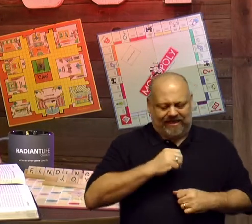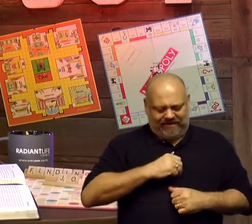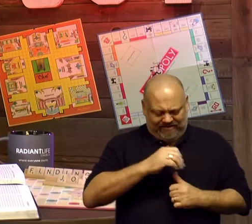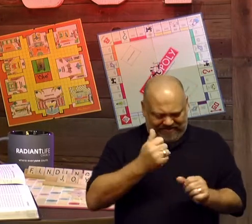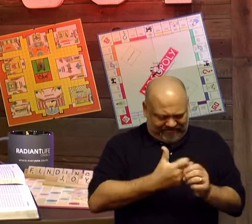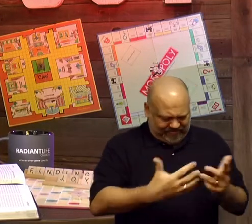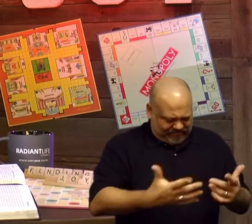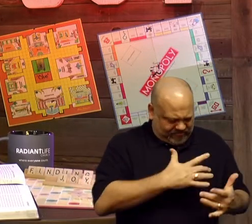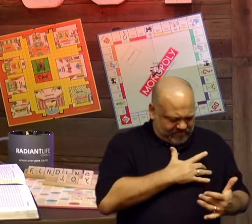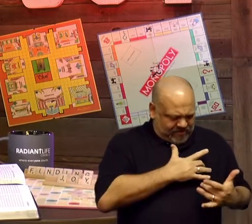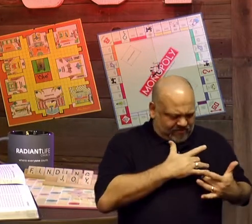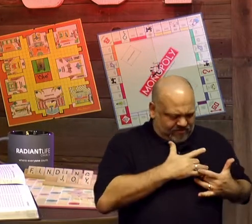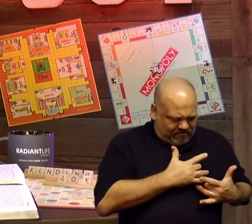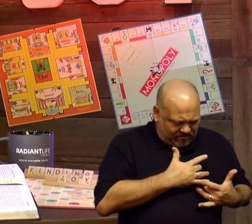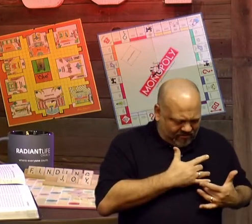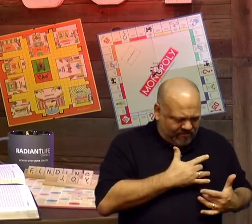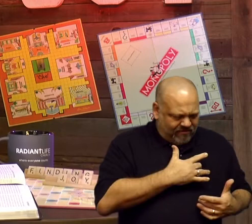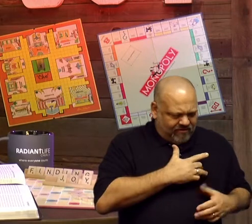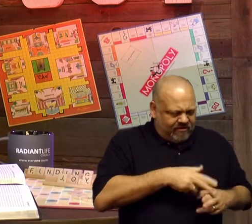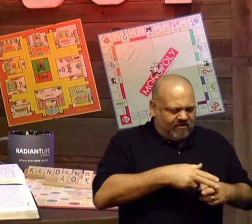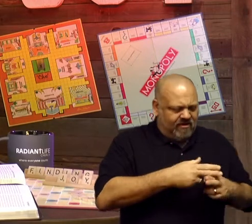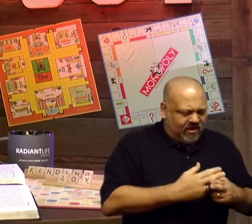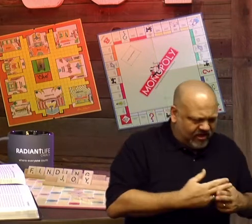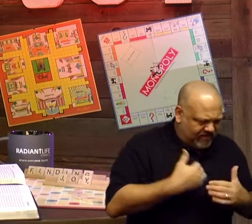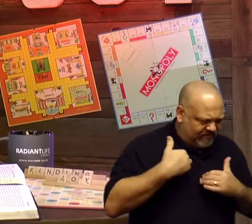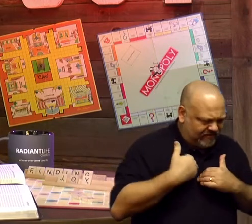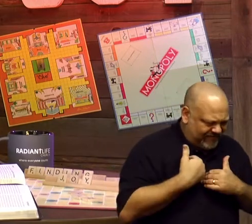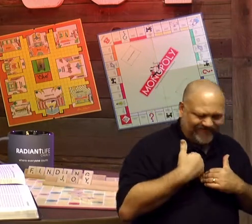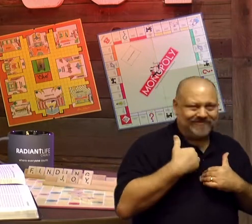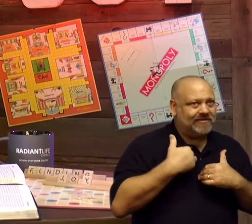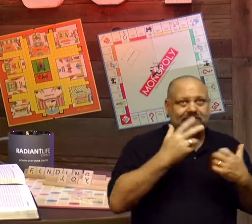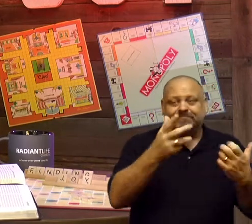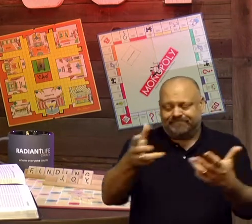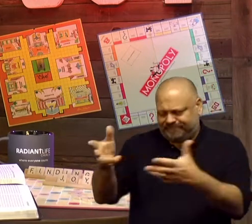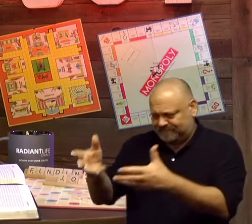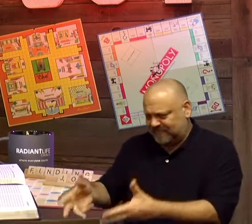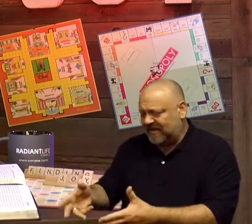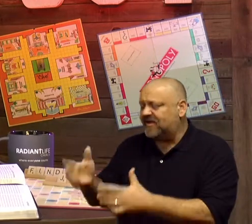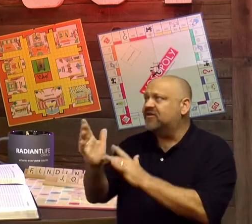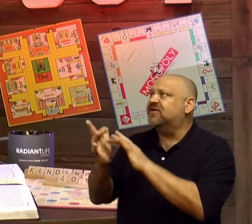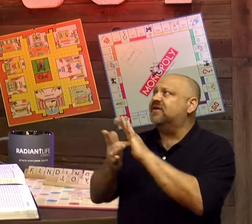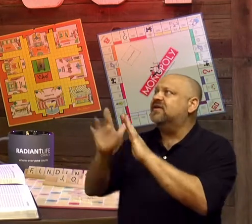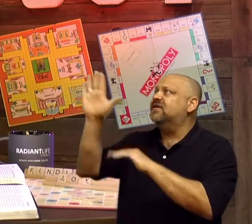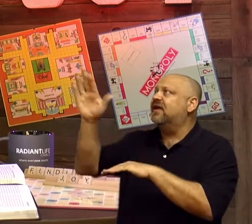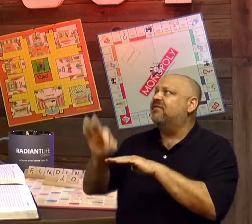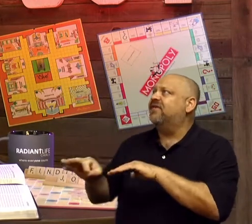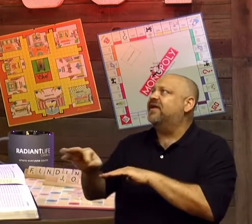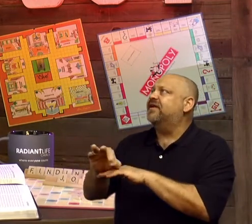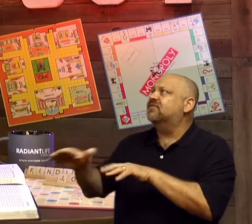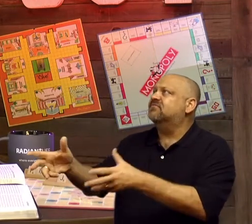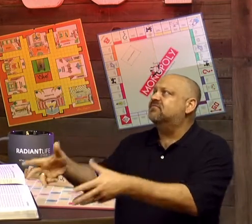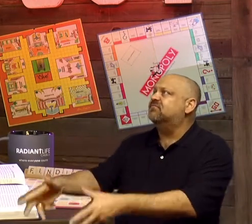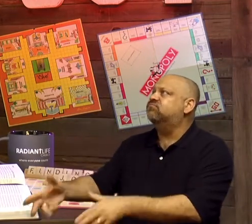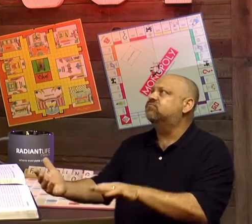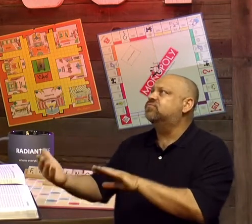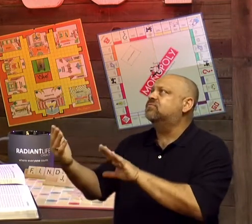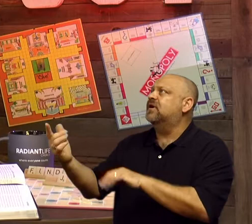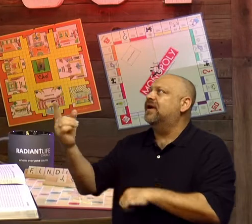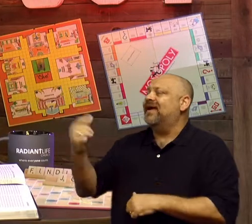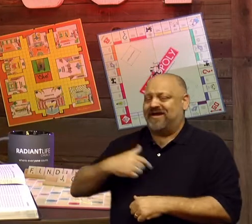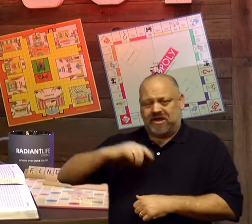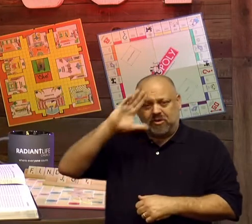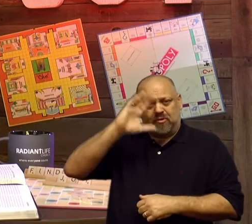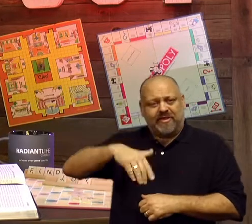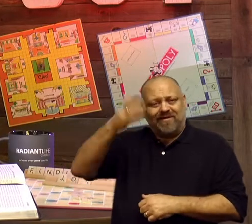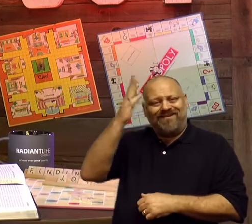took all that weighed heavy on my heart and I laid it down at the feet of Jesus. I knew God was